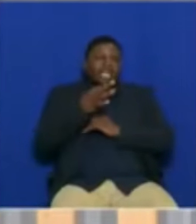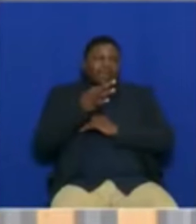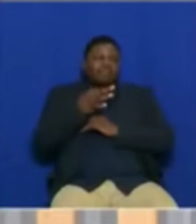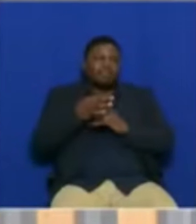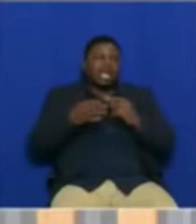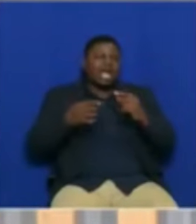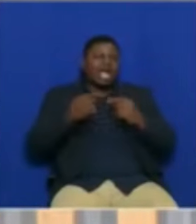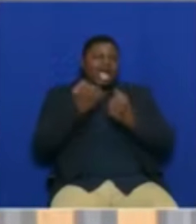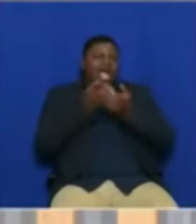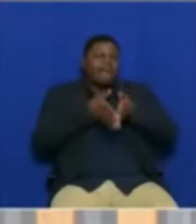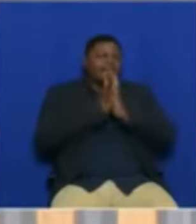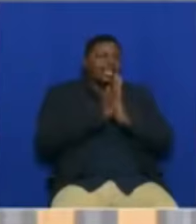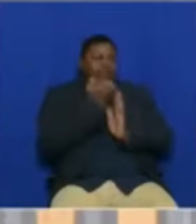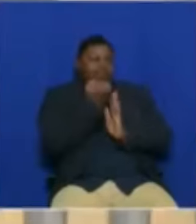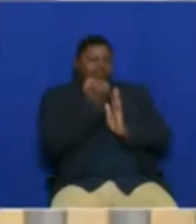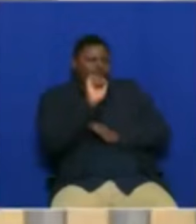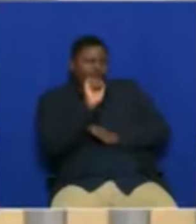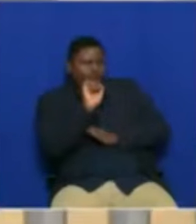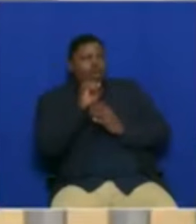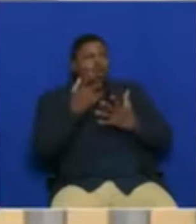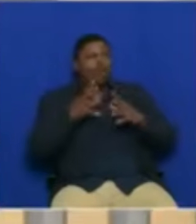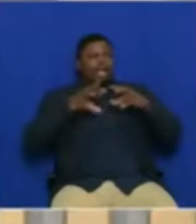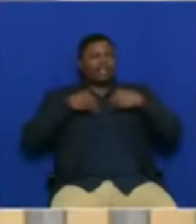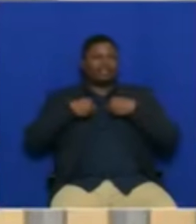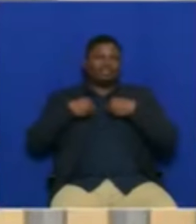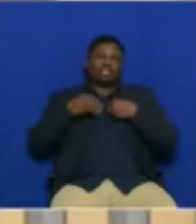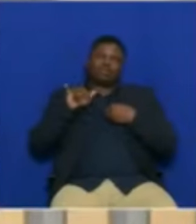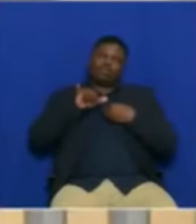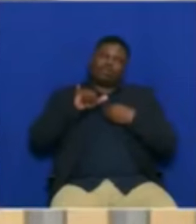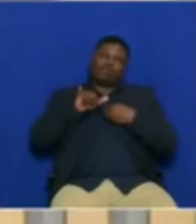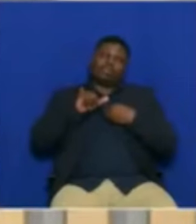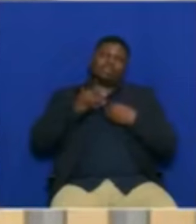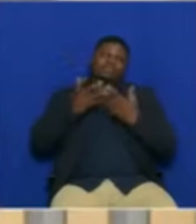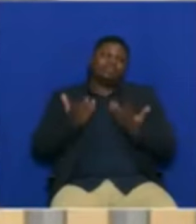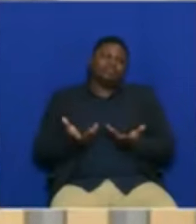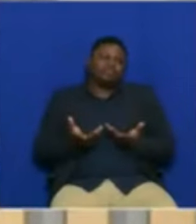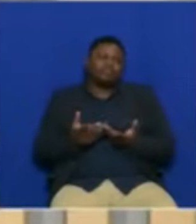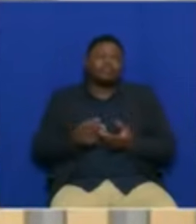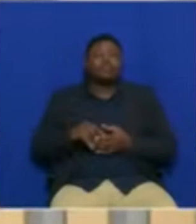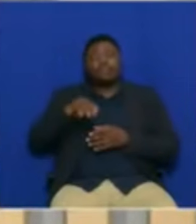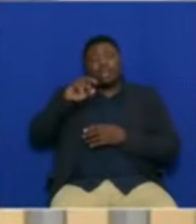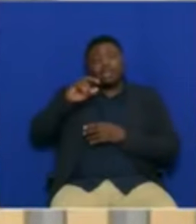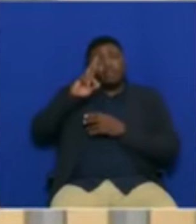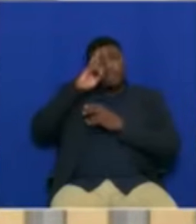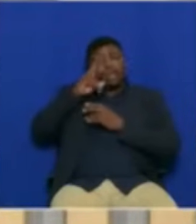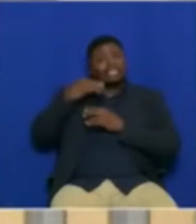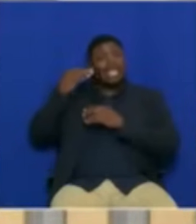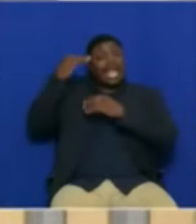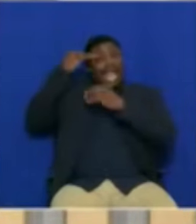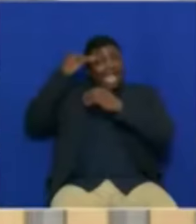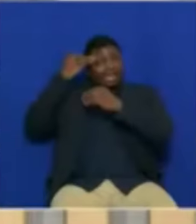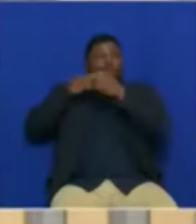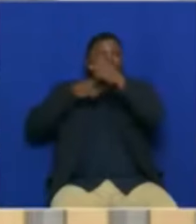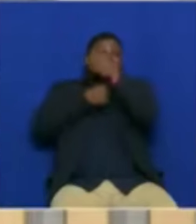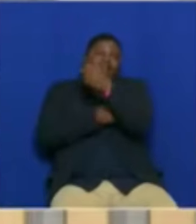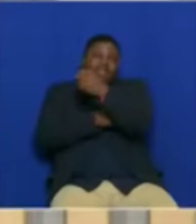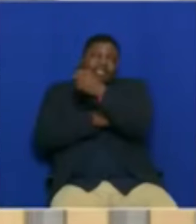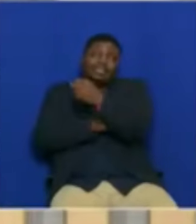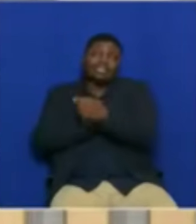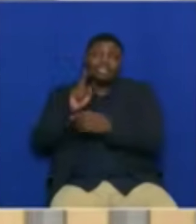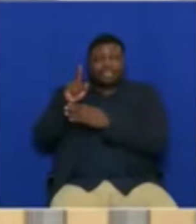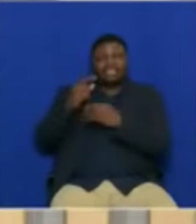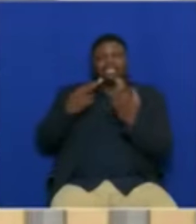office. Okay. That would be the head of office, because you cannot take any decisions outside of that. Okay. Thank